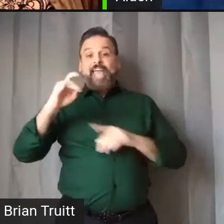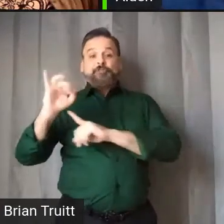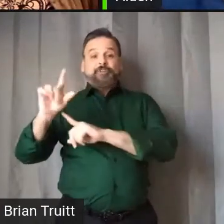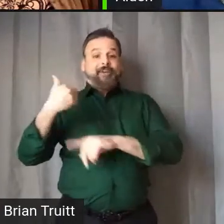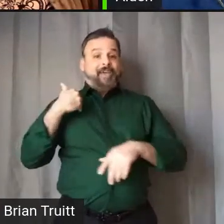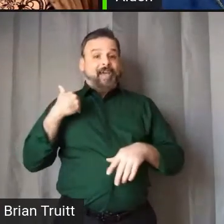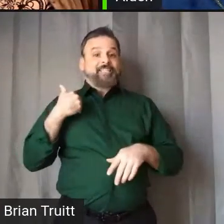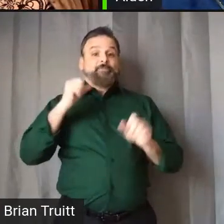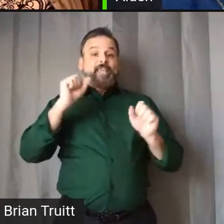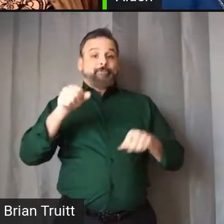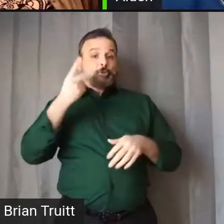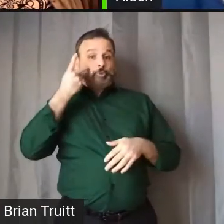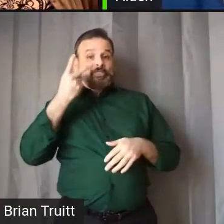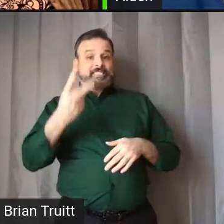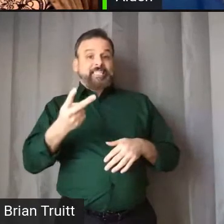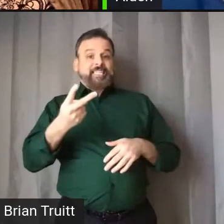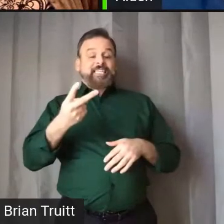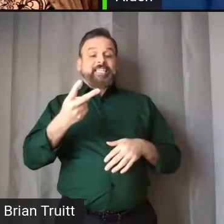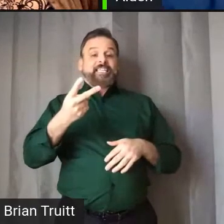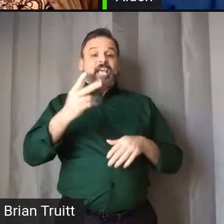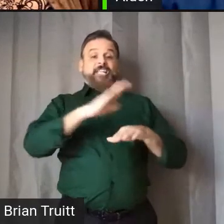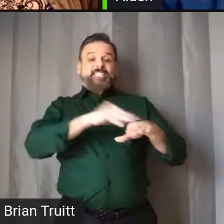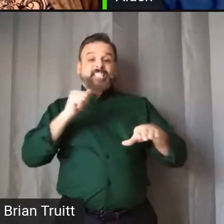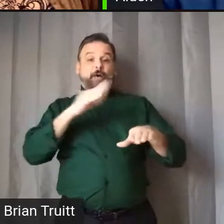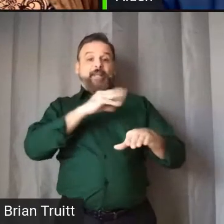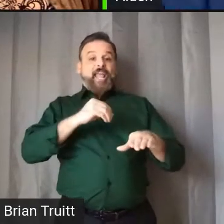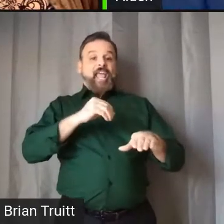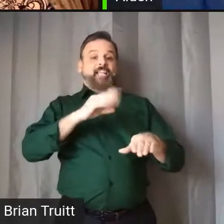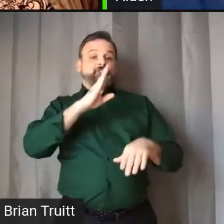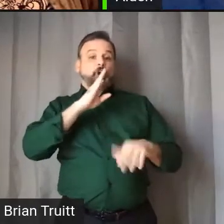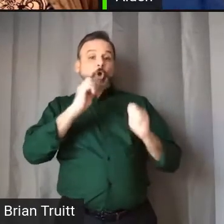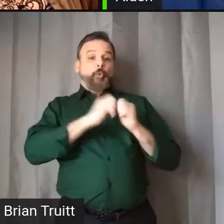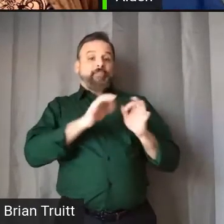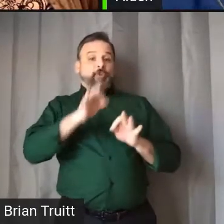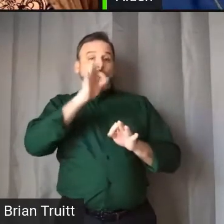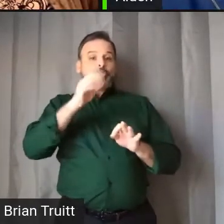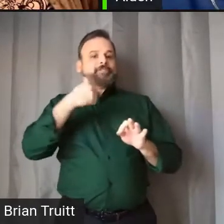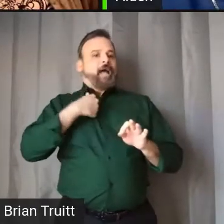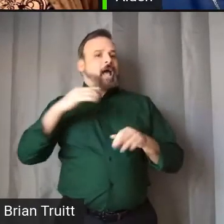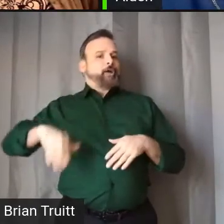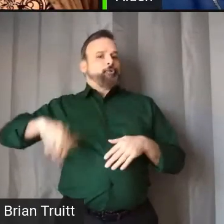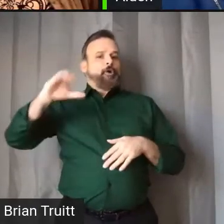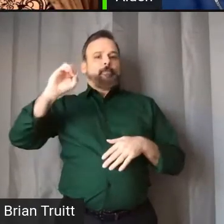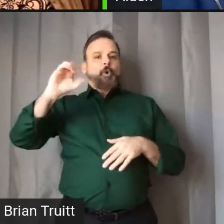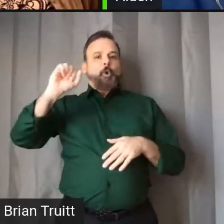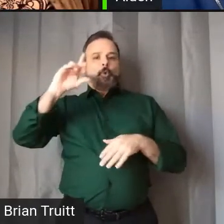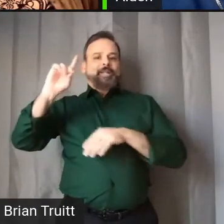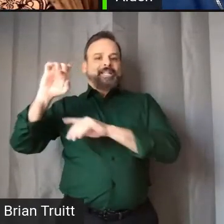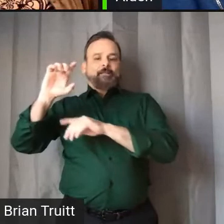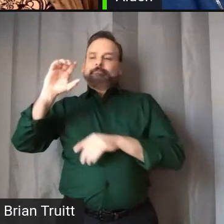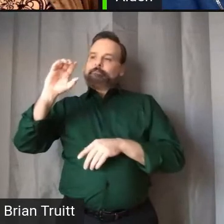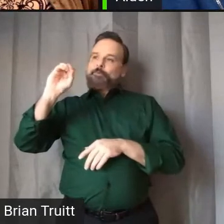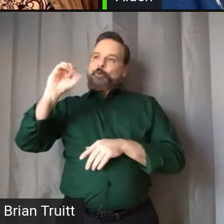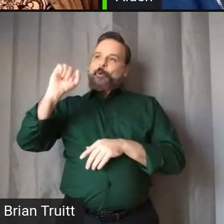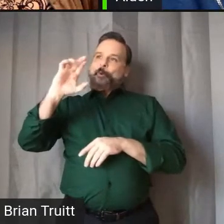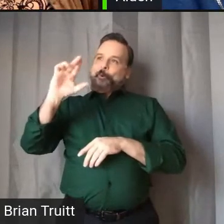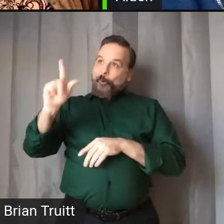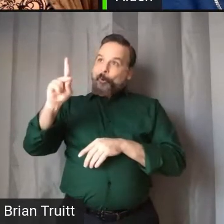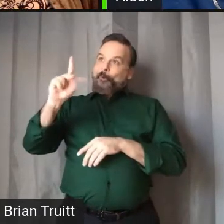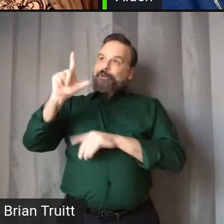to see, summon, and talk with ghosts. I grew up in Oakland, California. I was born and raised. And